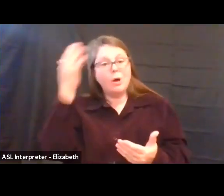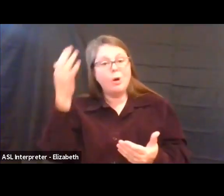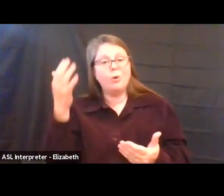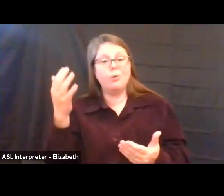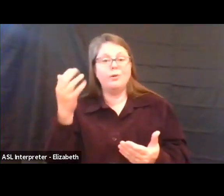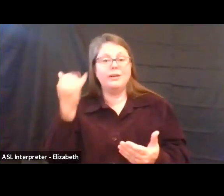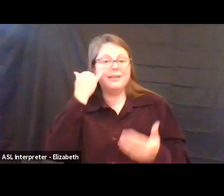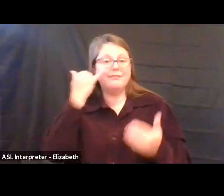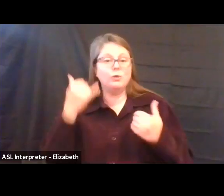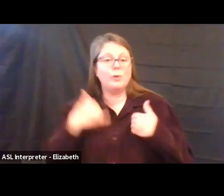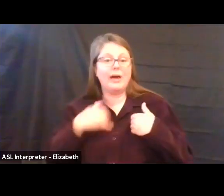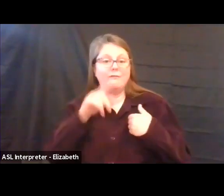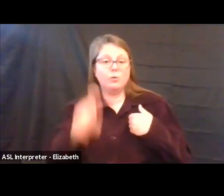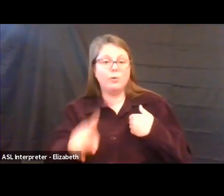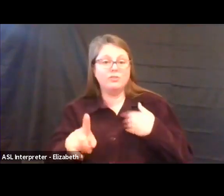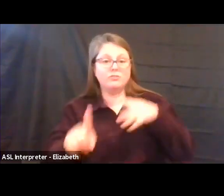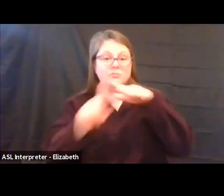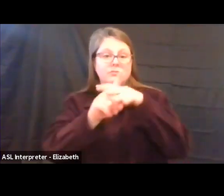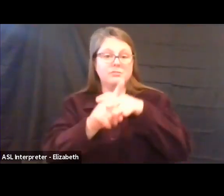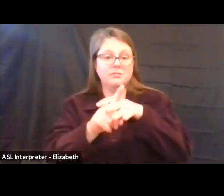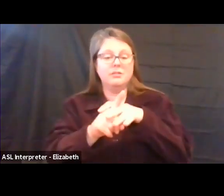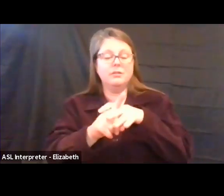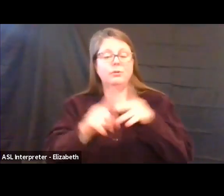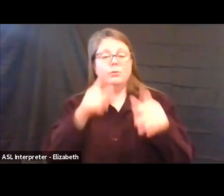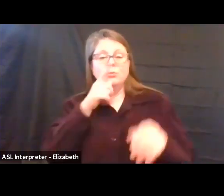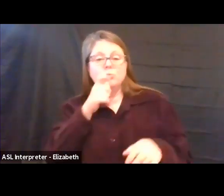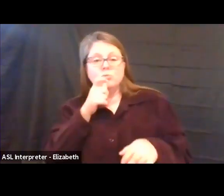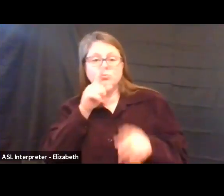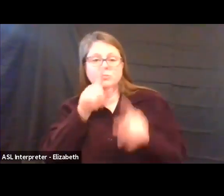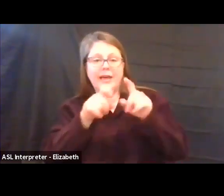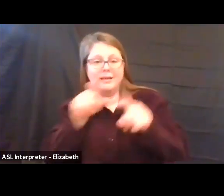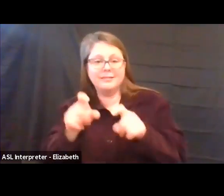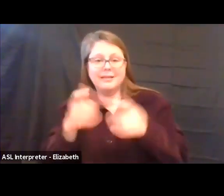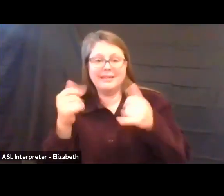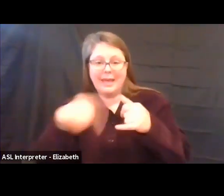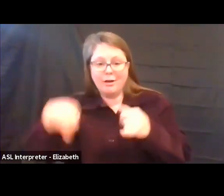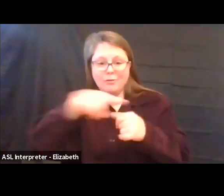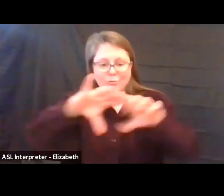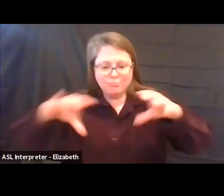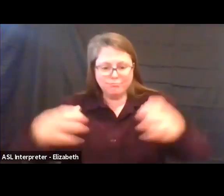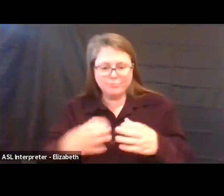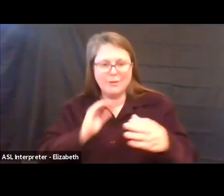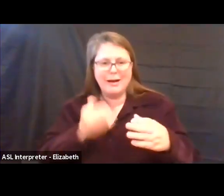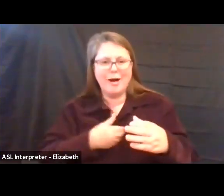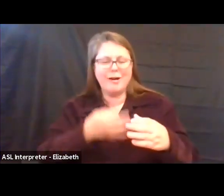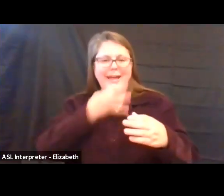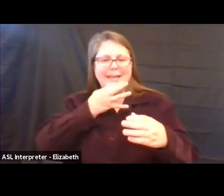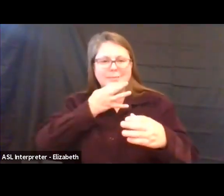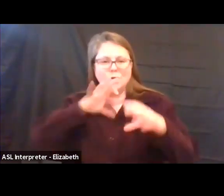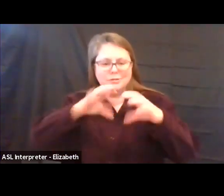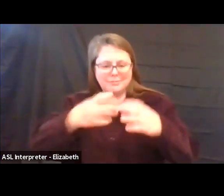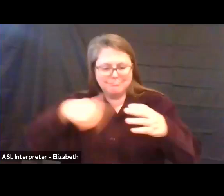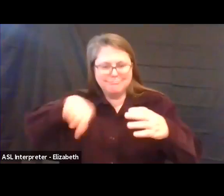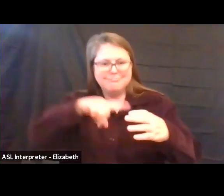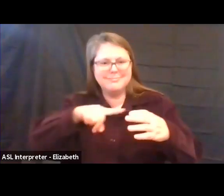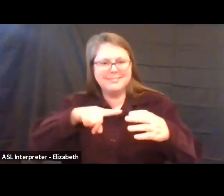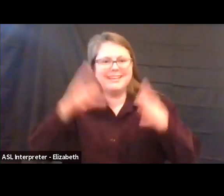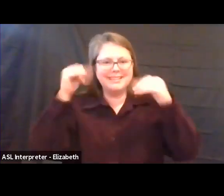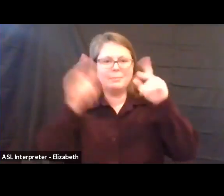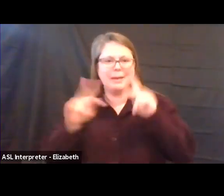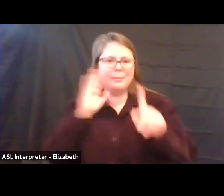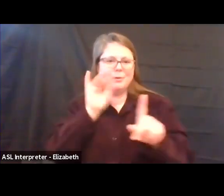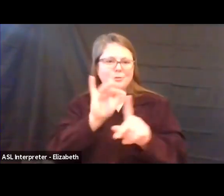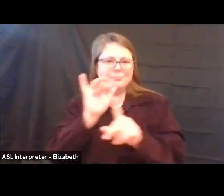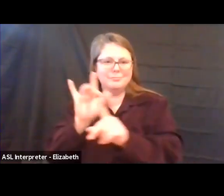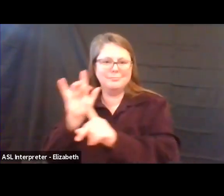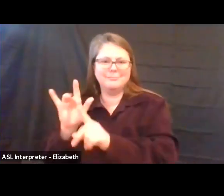questions answered. So you're now in our stable of experts. Expect to be called upon in the future. And finally, to Paige Pruitt, who is